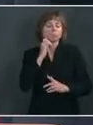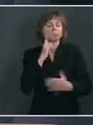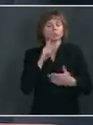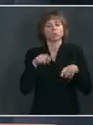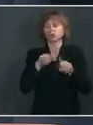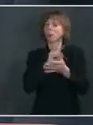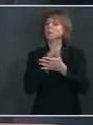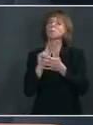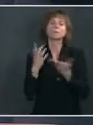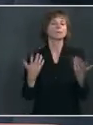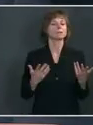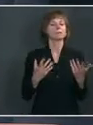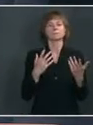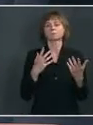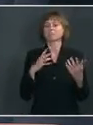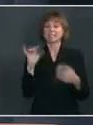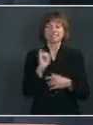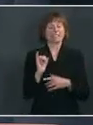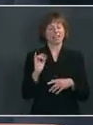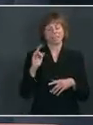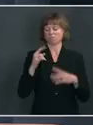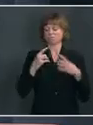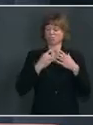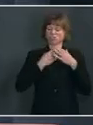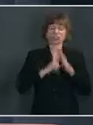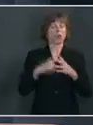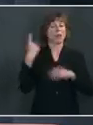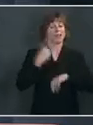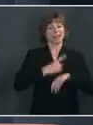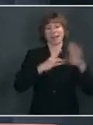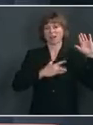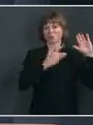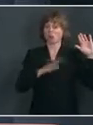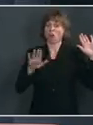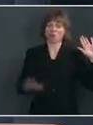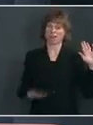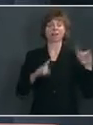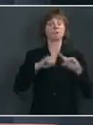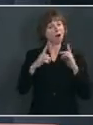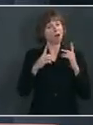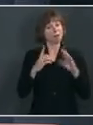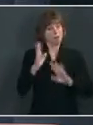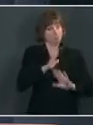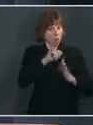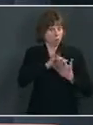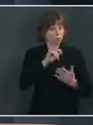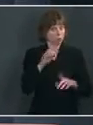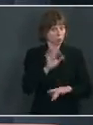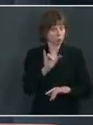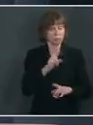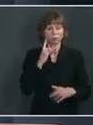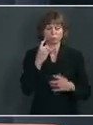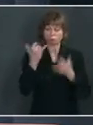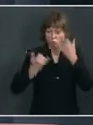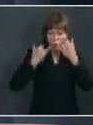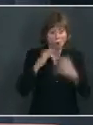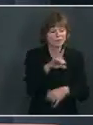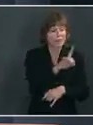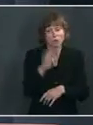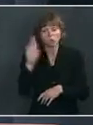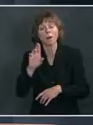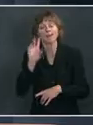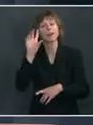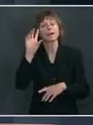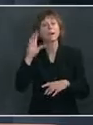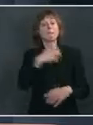done them back to when he was inaugurated and even before then. But he's also calling Democratic and Republican mayors and governors to talk to